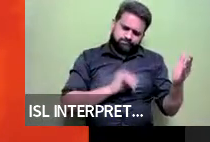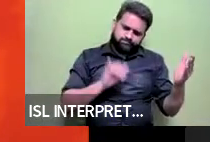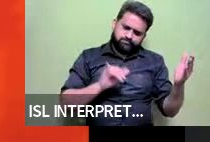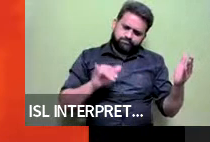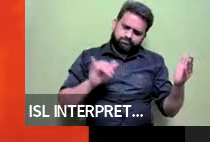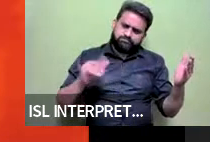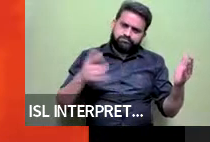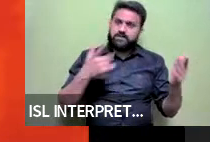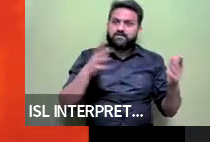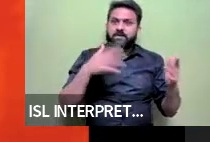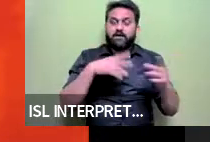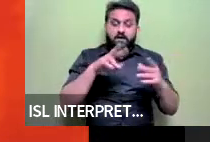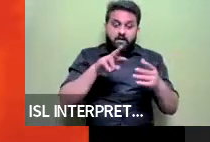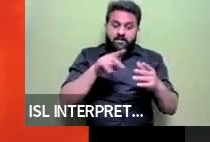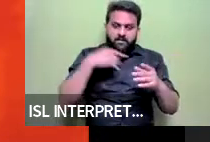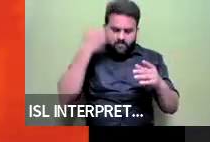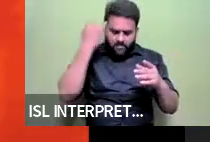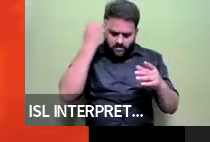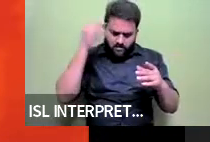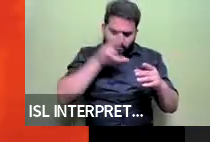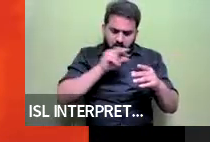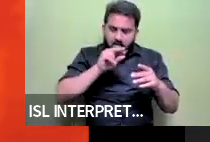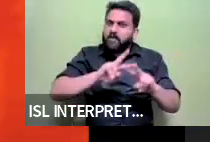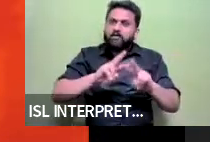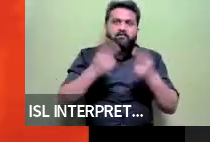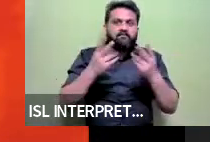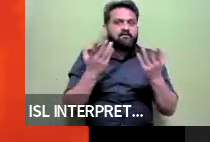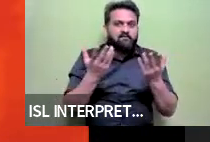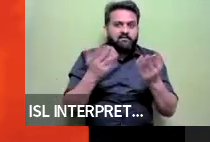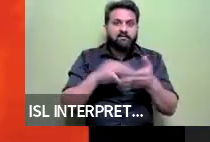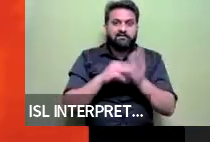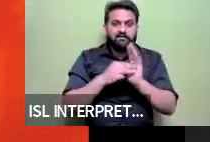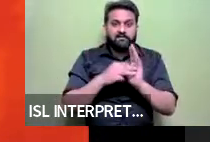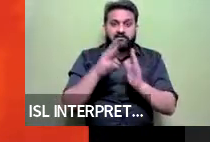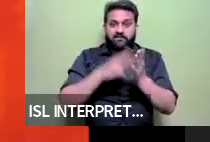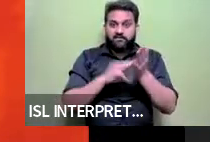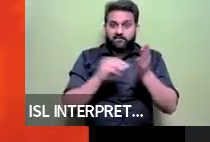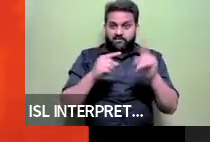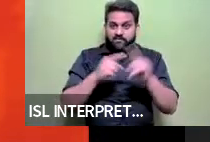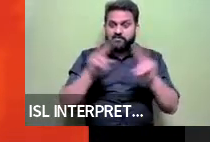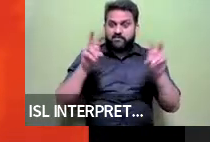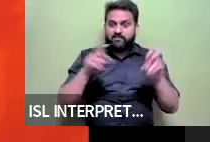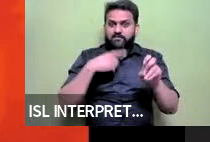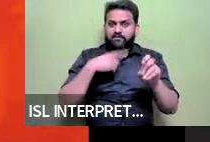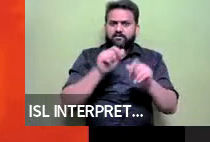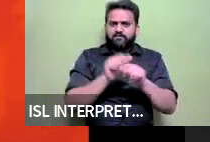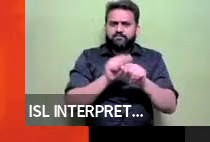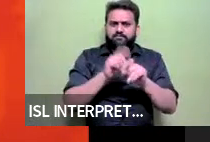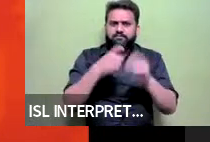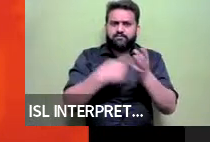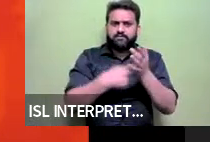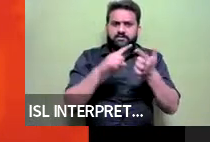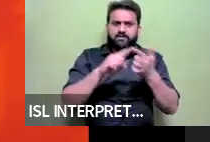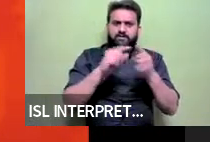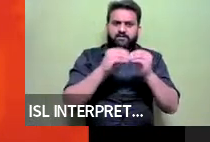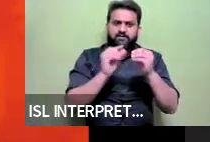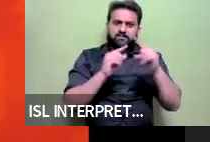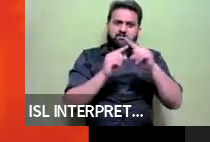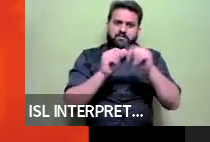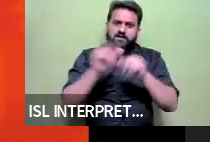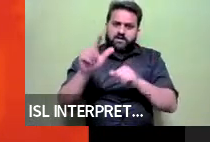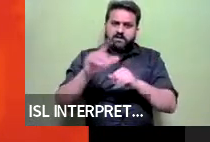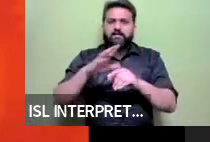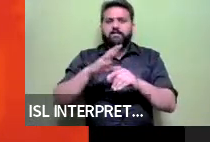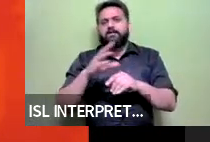but they are interpreting it a different way. And at the end of the moot, rebuttal and sur-rebuttal. It happens in 1